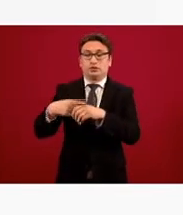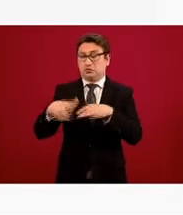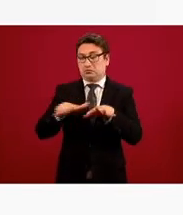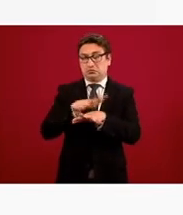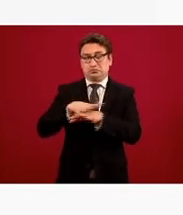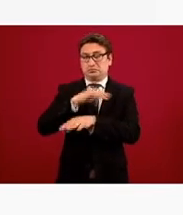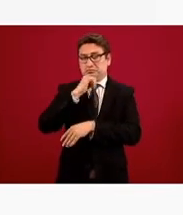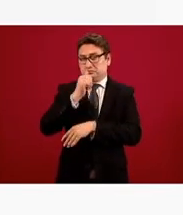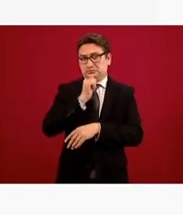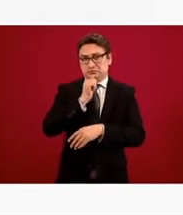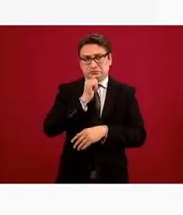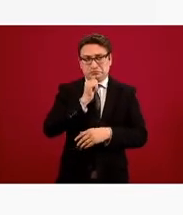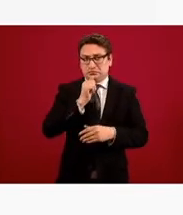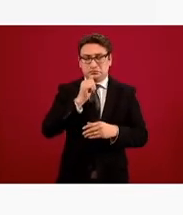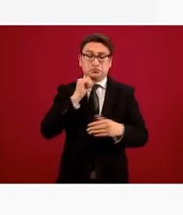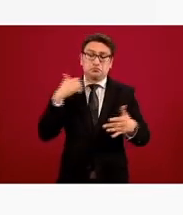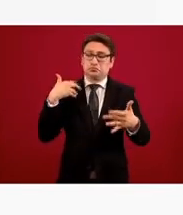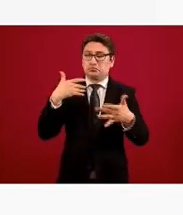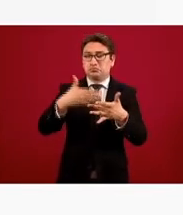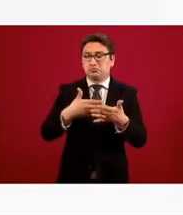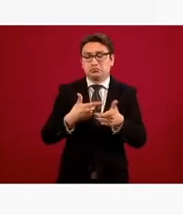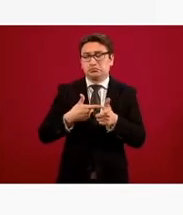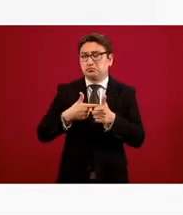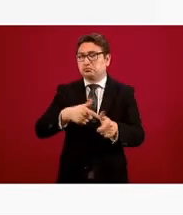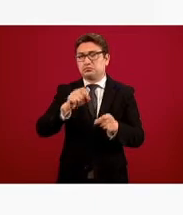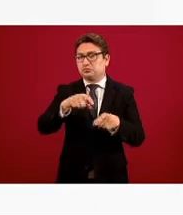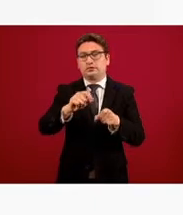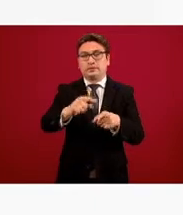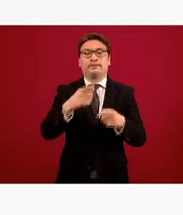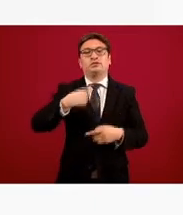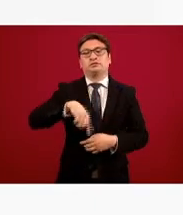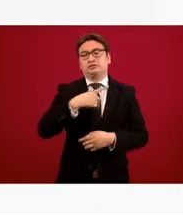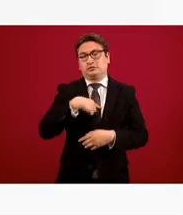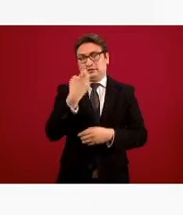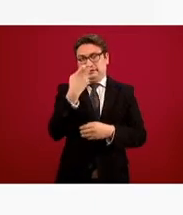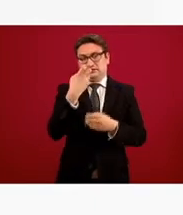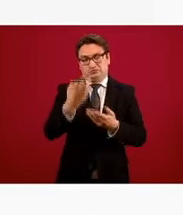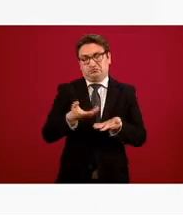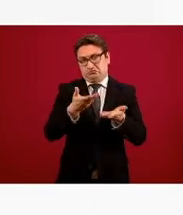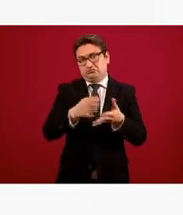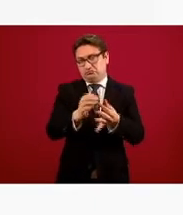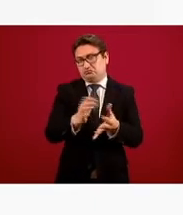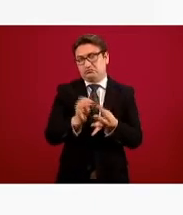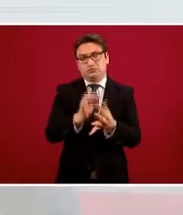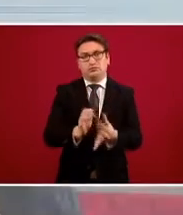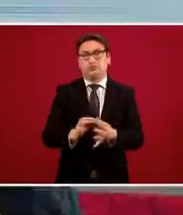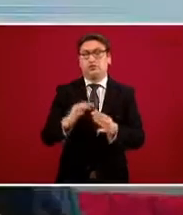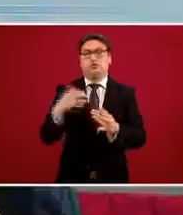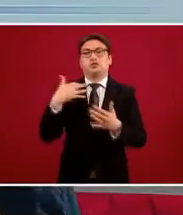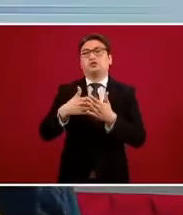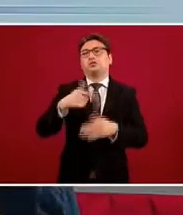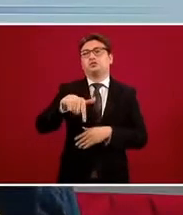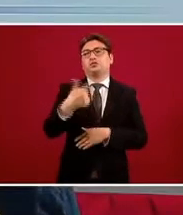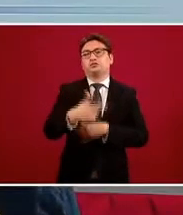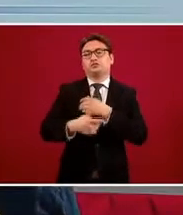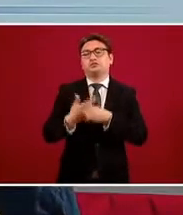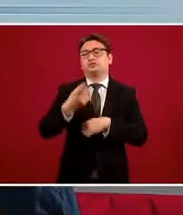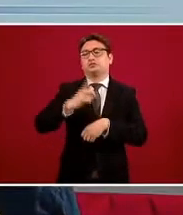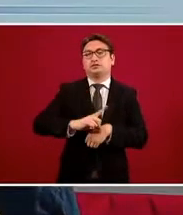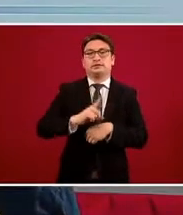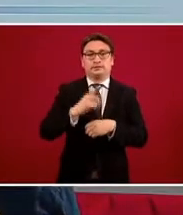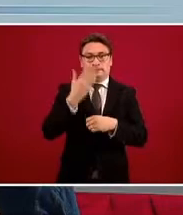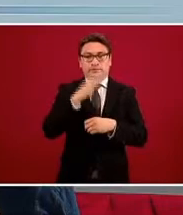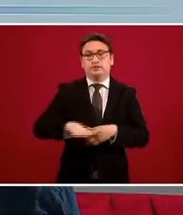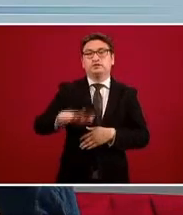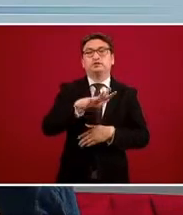states. We haven't seen any substantial changes the last few days, and this is the same idea that we have been talking about for